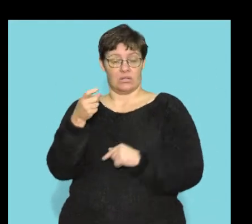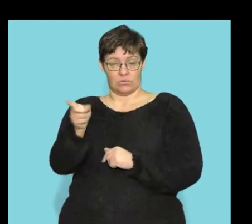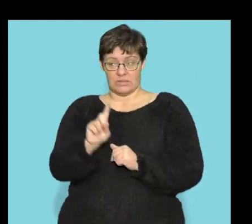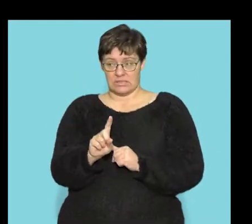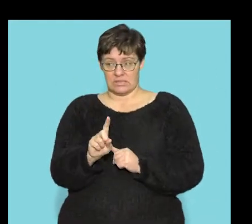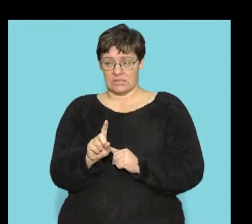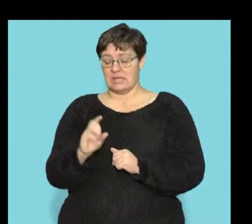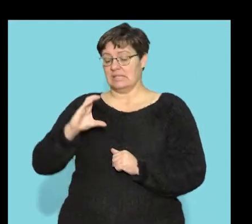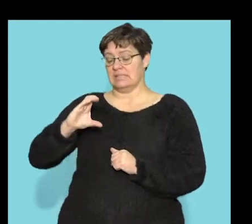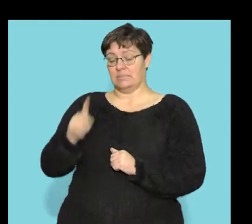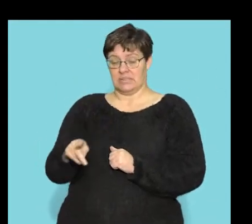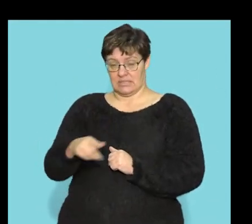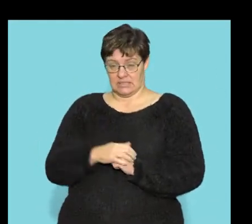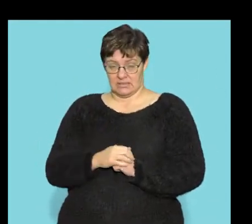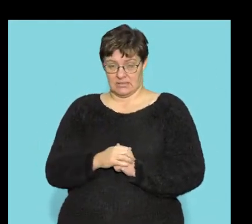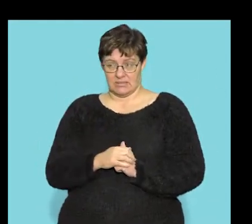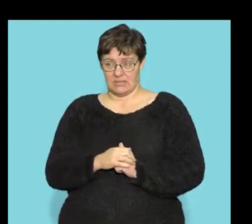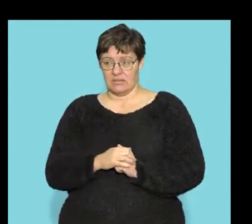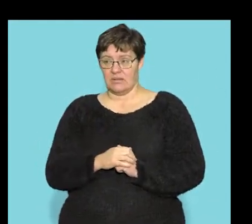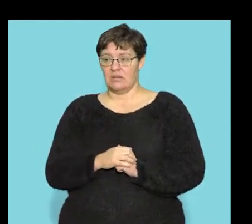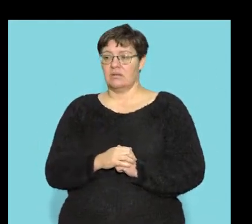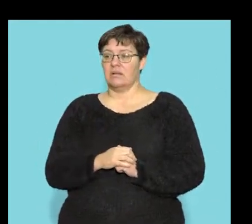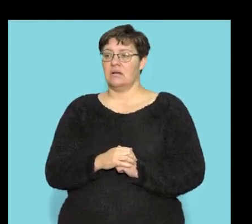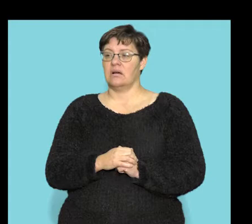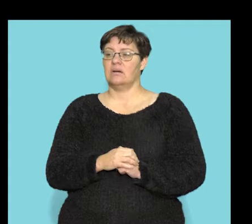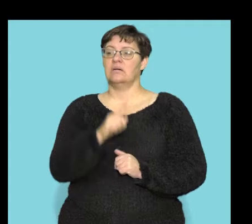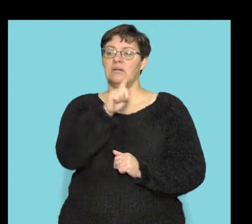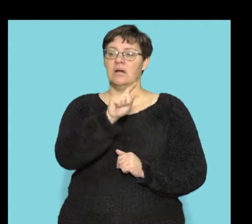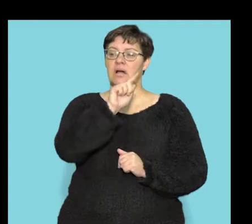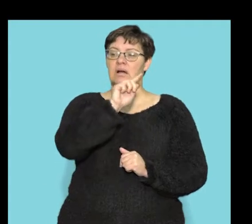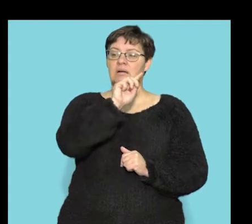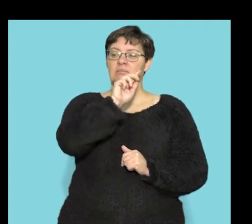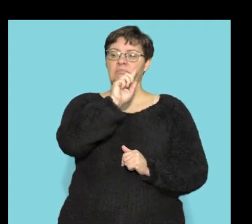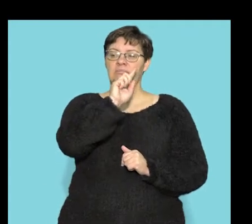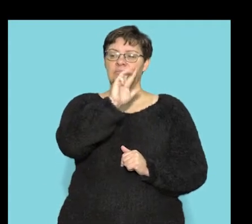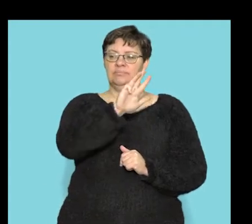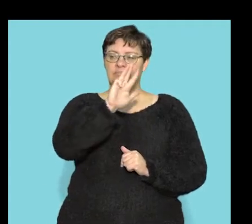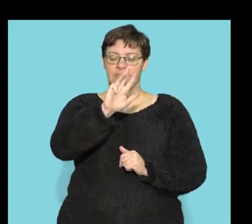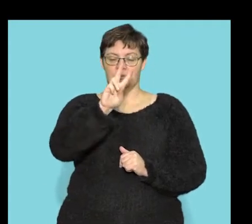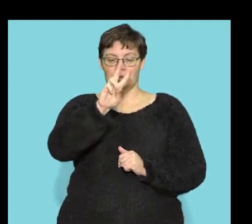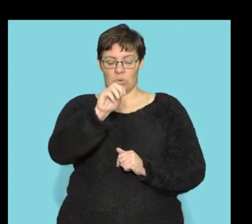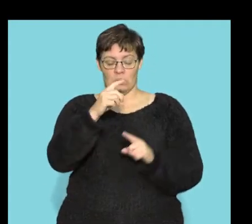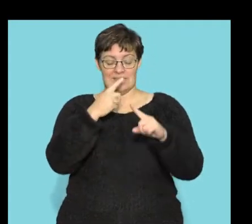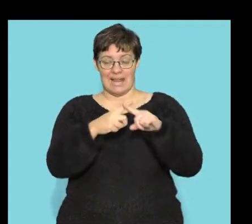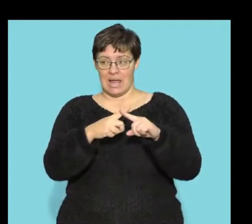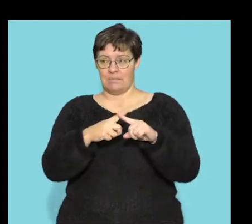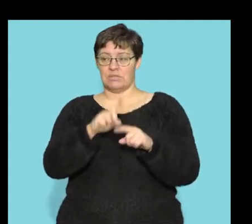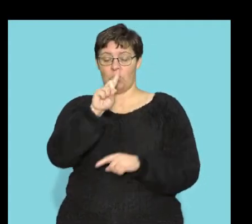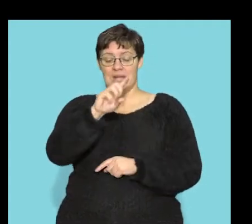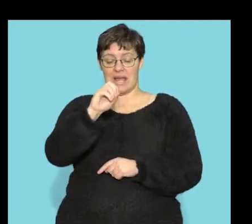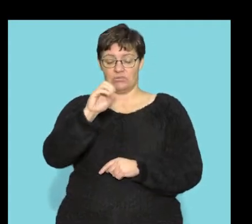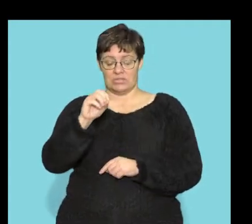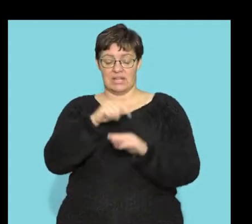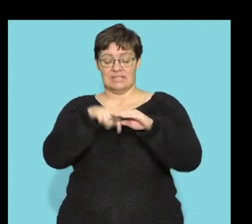calculating? The cost price, so multiplied by 100 divided by 160. There's